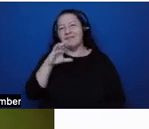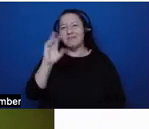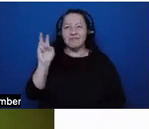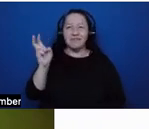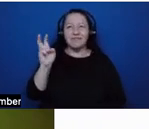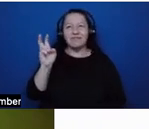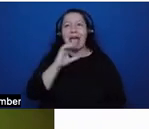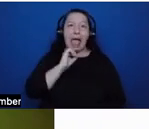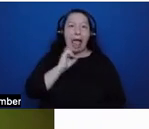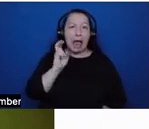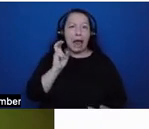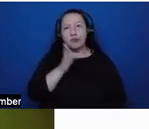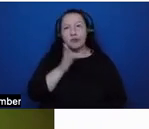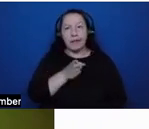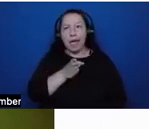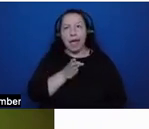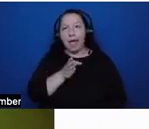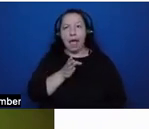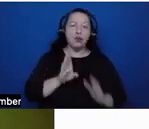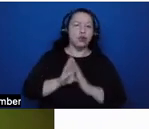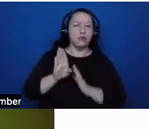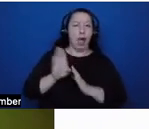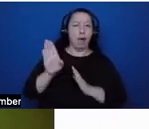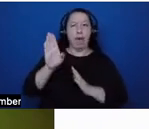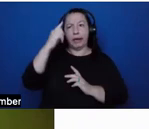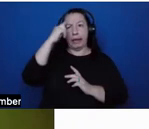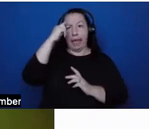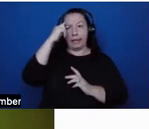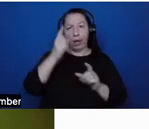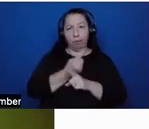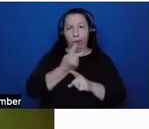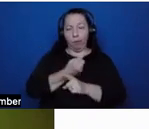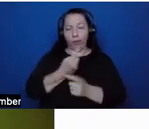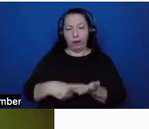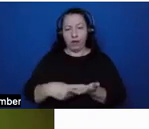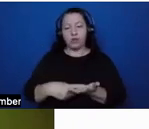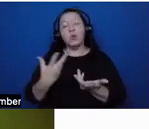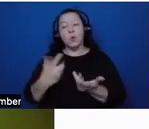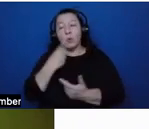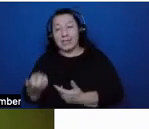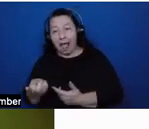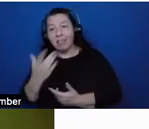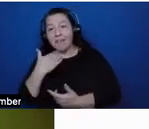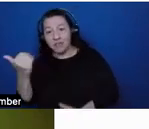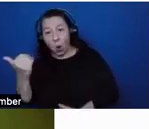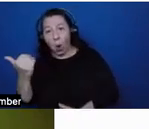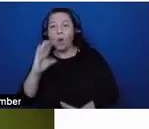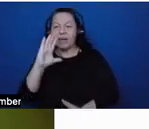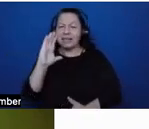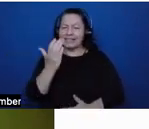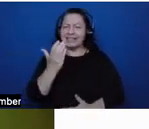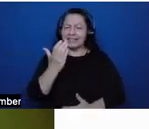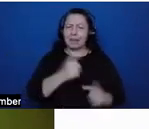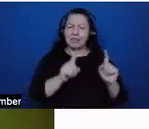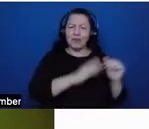developmentally appropriate conversation. So like what you would talk to a 15-year-old would look different than what you're talking to